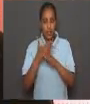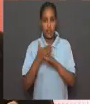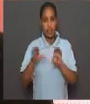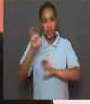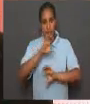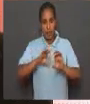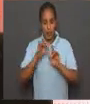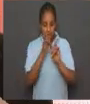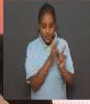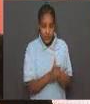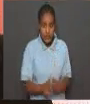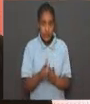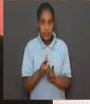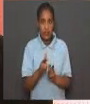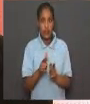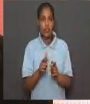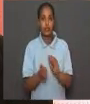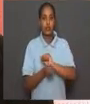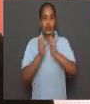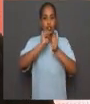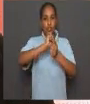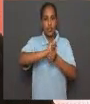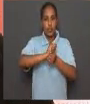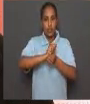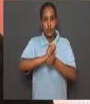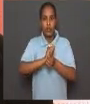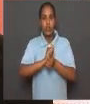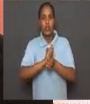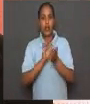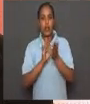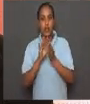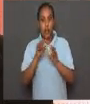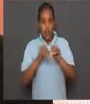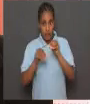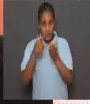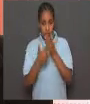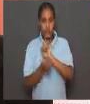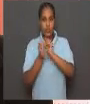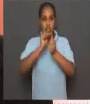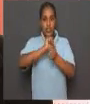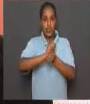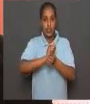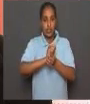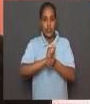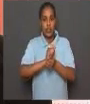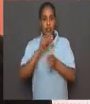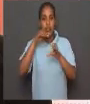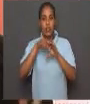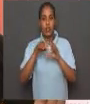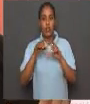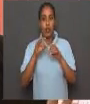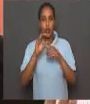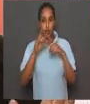chemical system will shift to counteract this change in